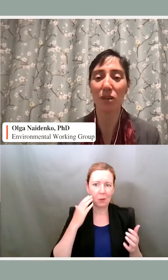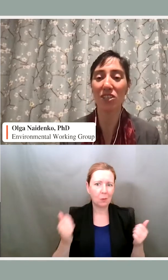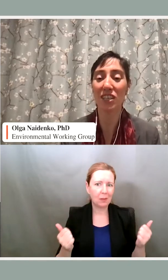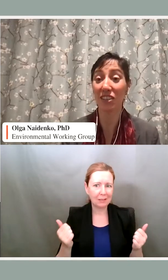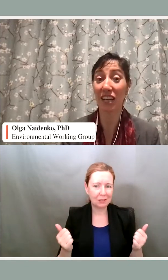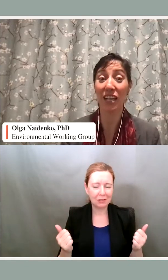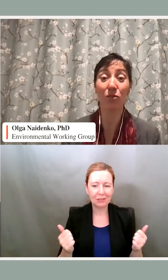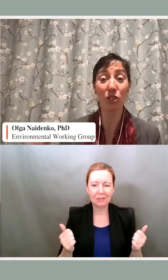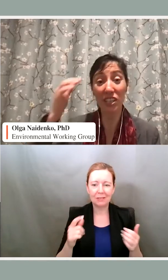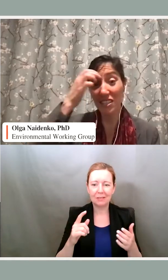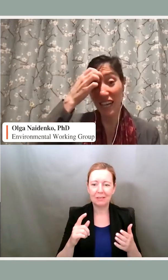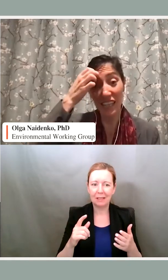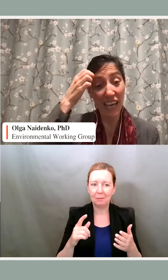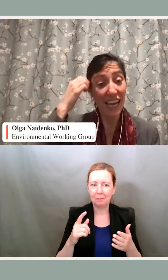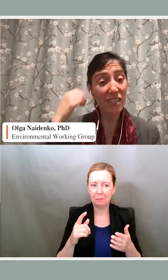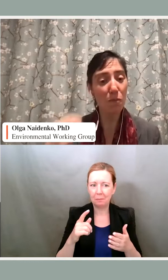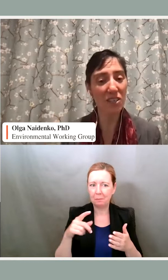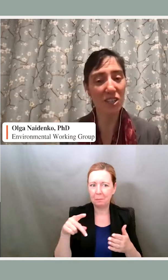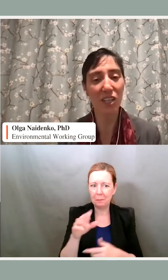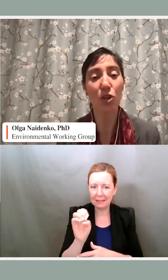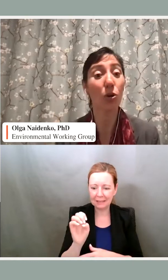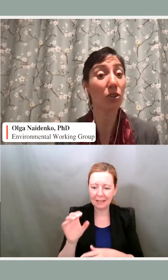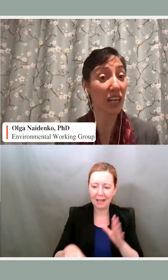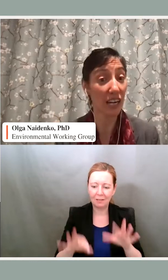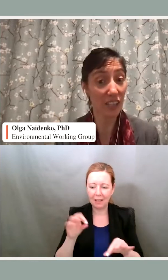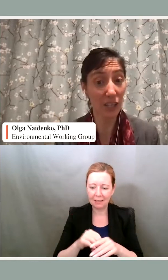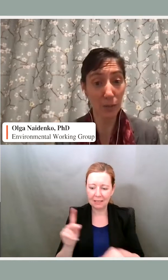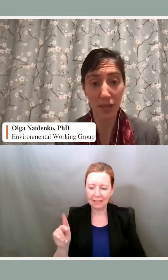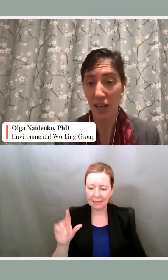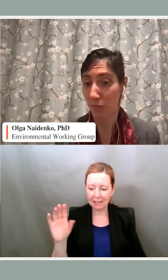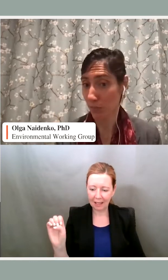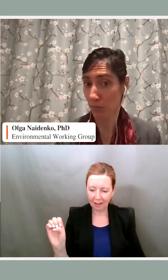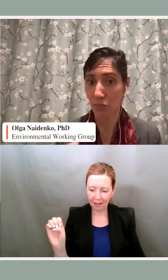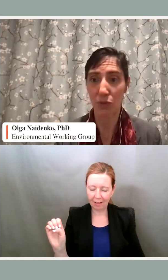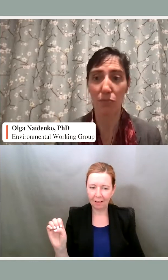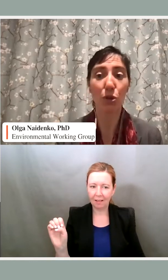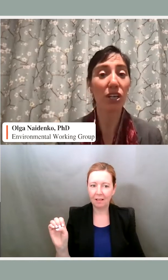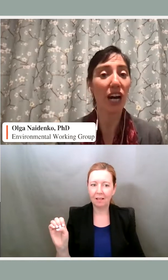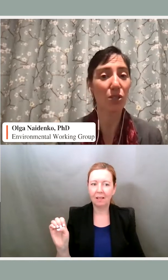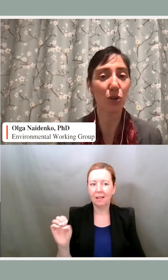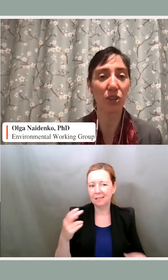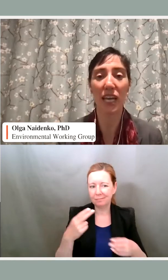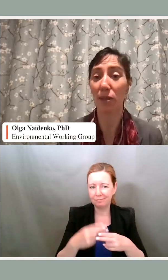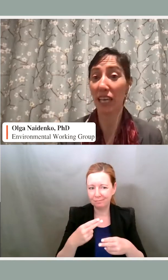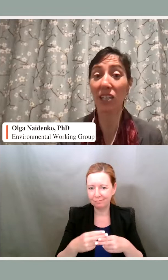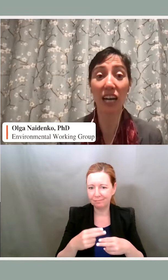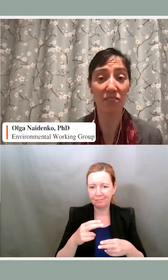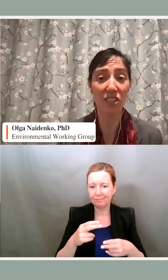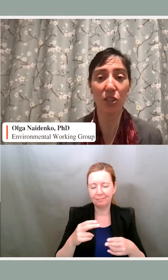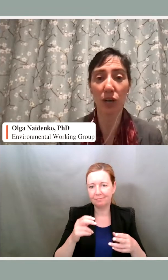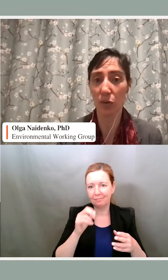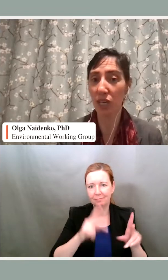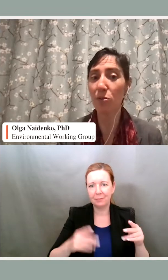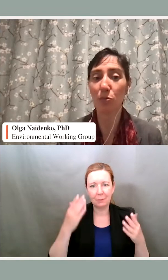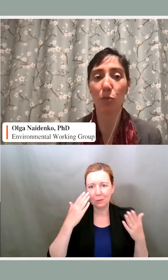canceling pesticide in kale, what is that? It's a pesticide called Dactyl, not a household name, unlike